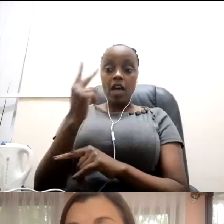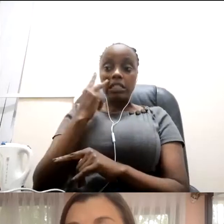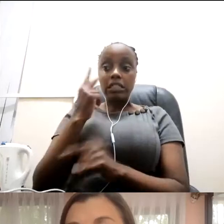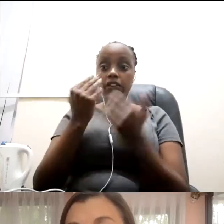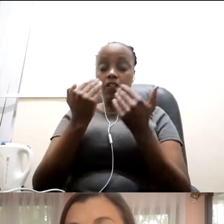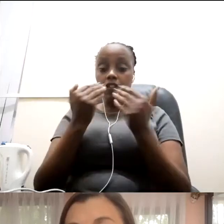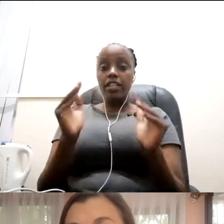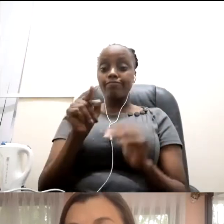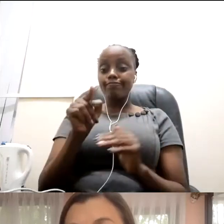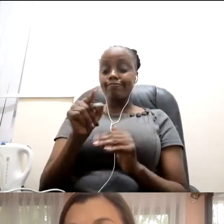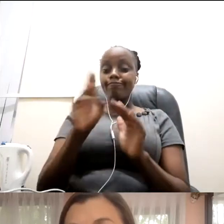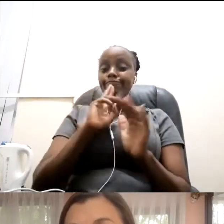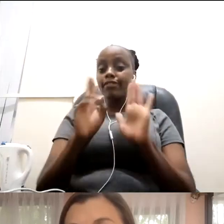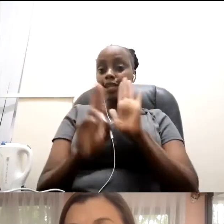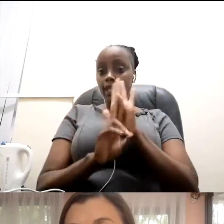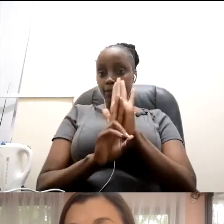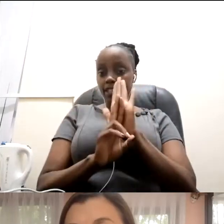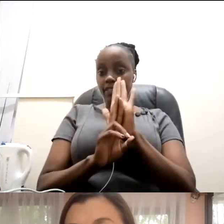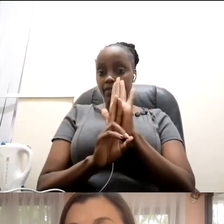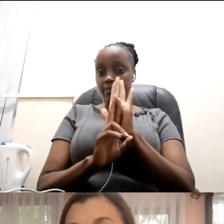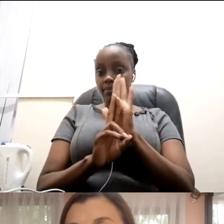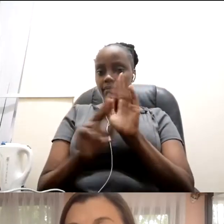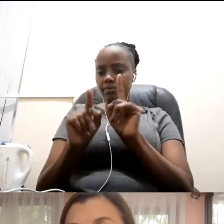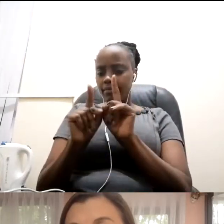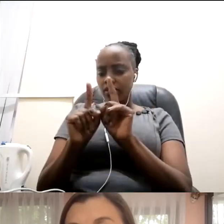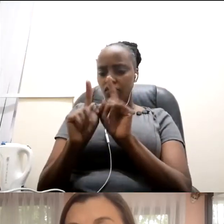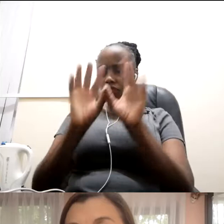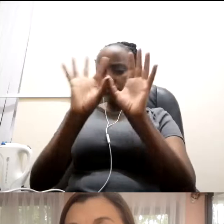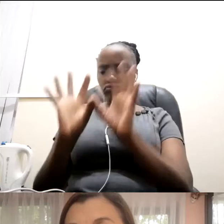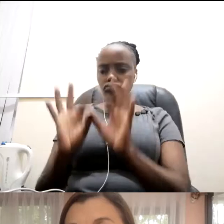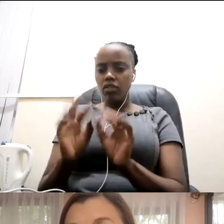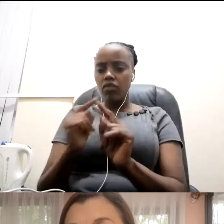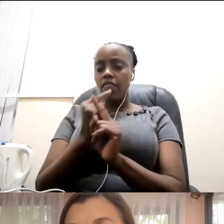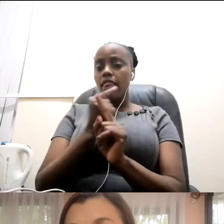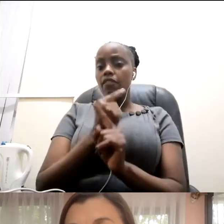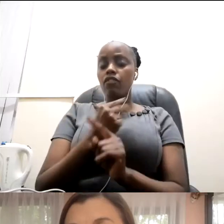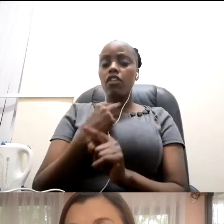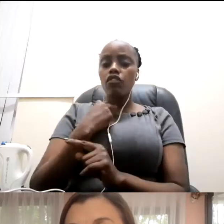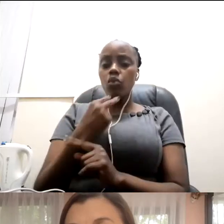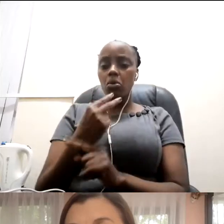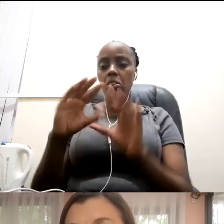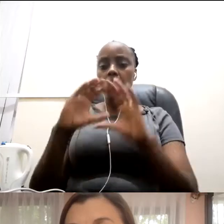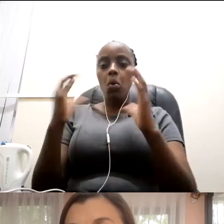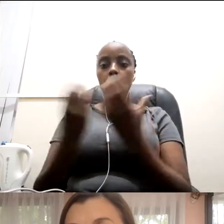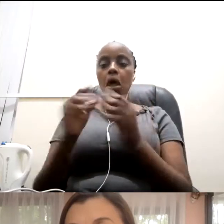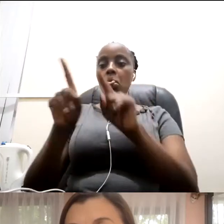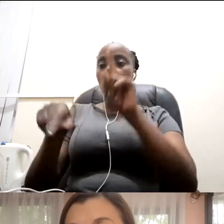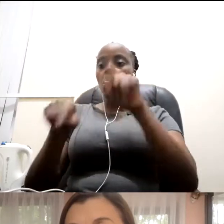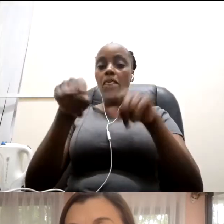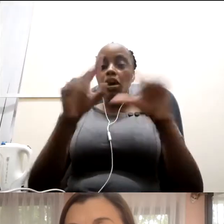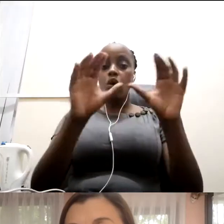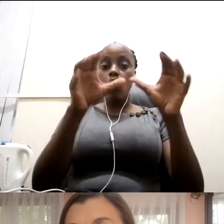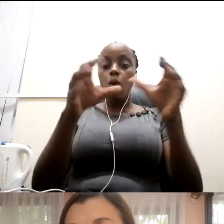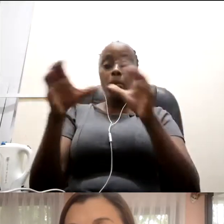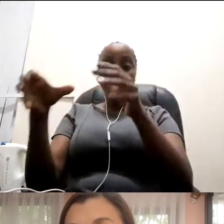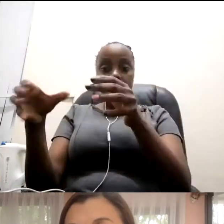report is actually the compilation of different voices around the world from our community in